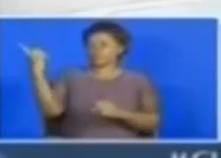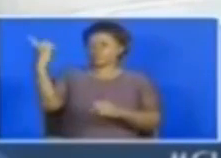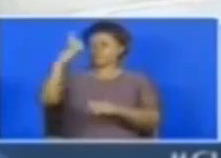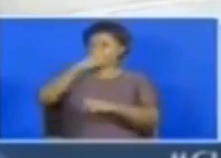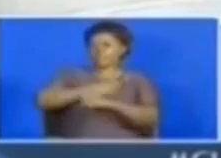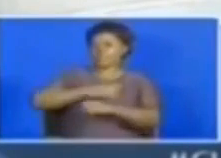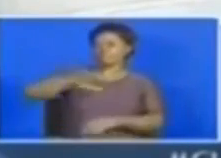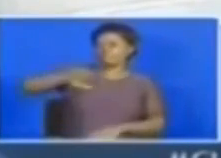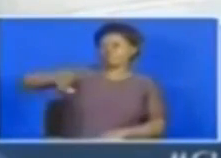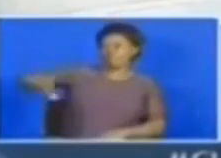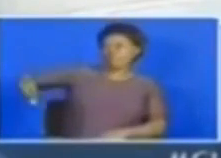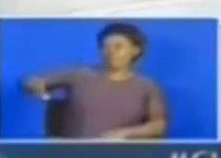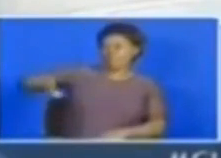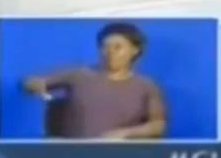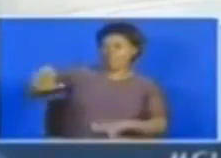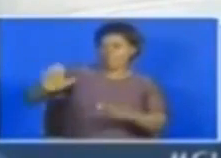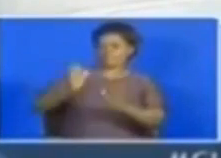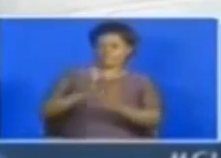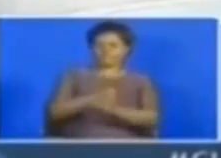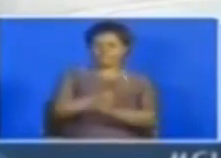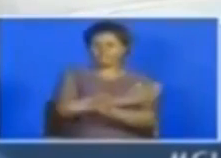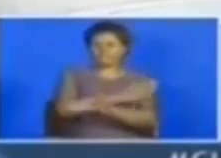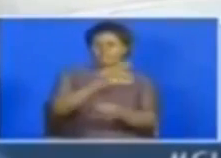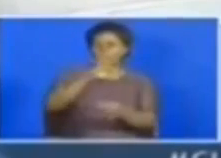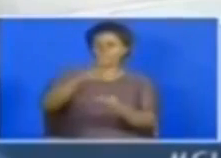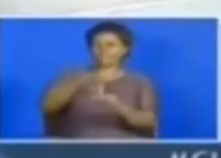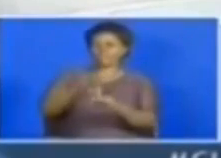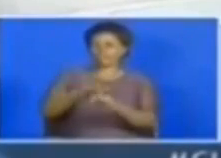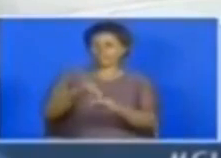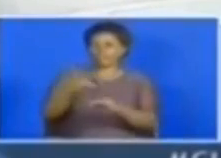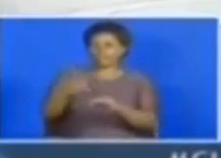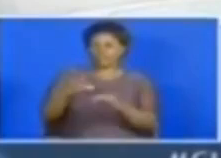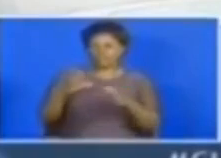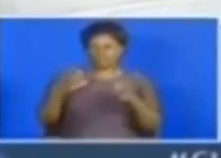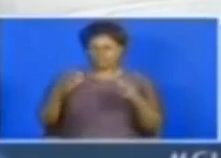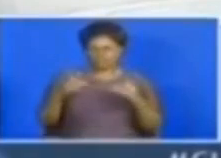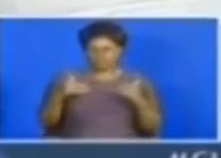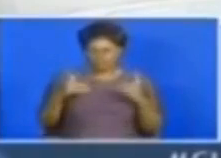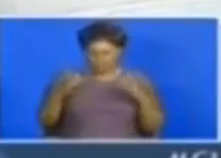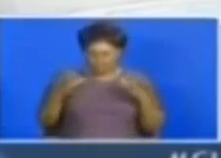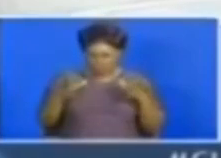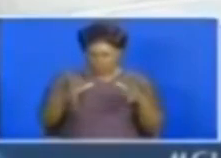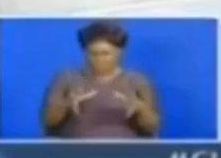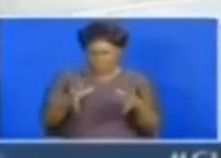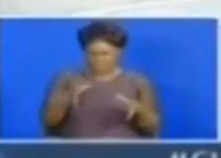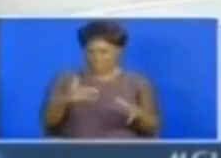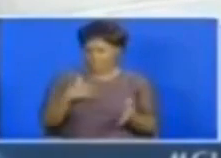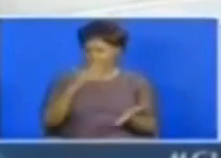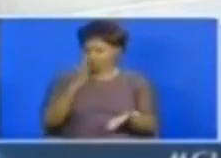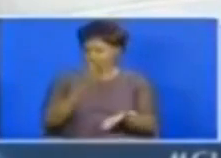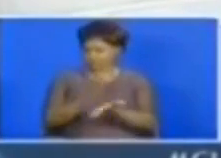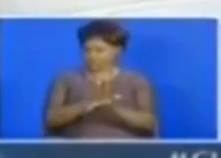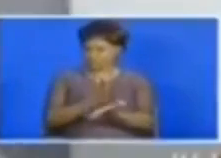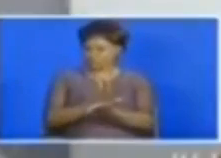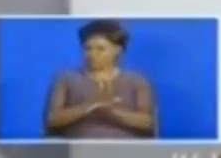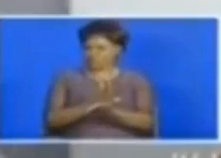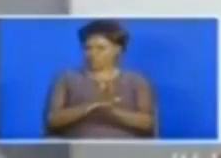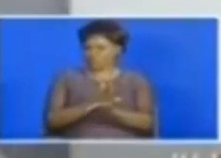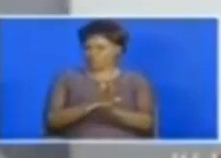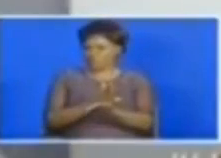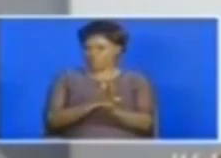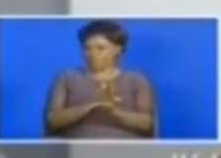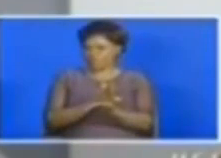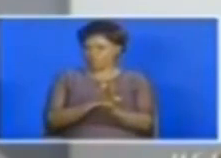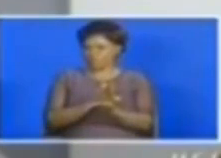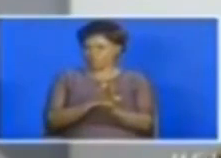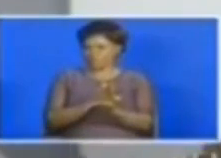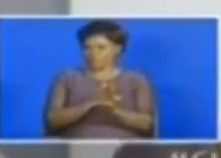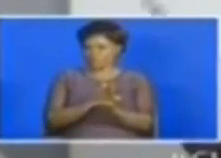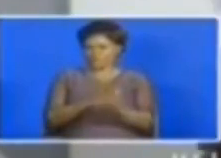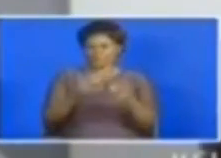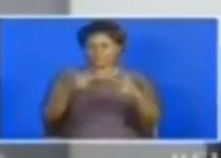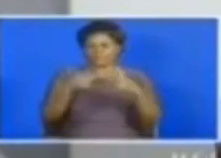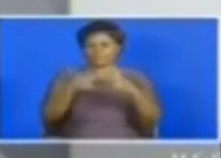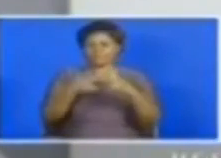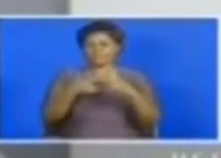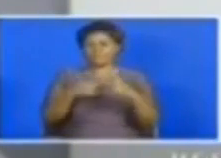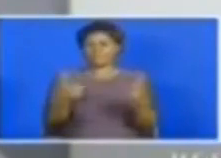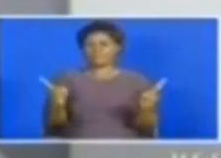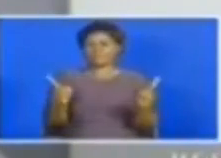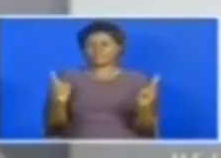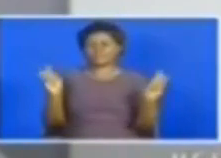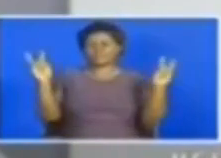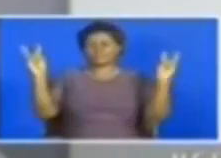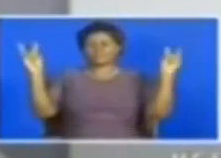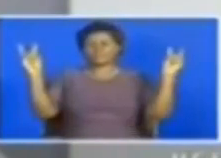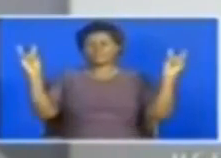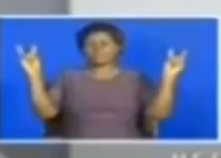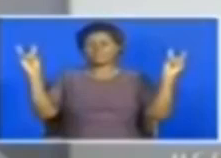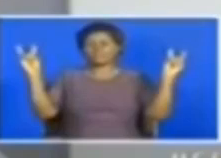huh? Yes. Yeah. All right. I'm sure you're feeling the pressure. So let me just get straight to it. I think let's start by talking about the issue